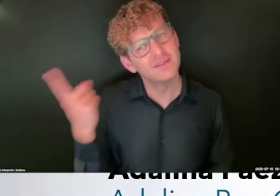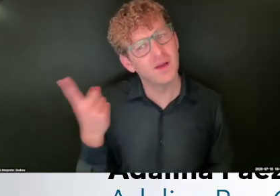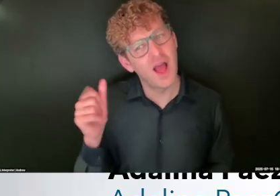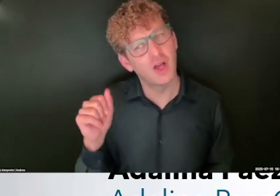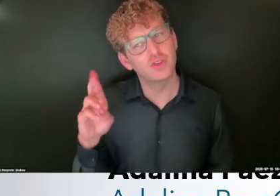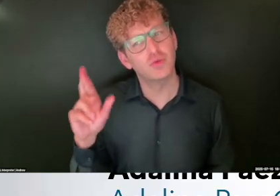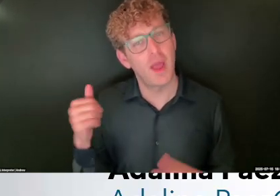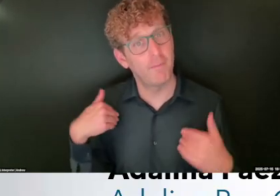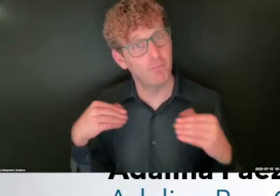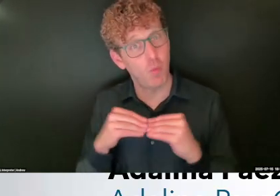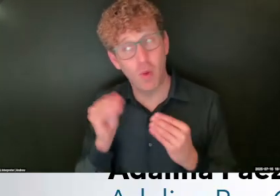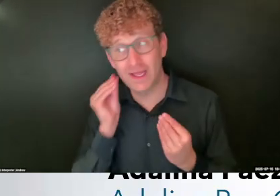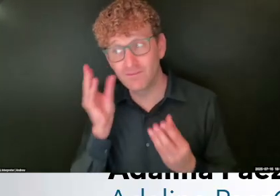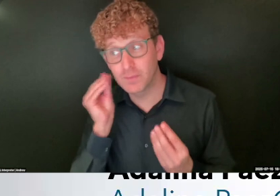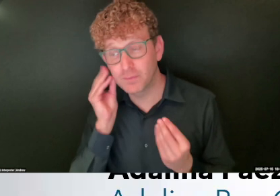Or event.